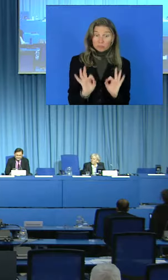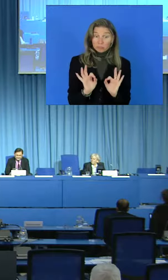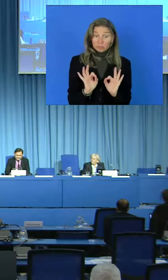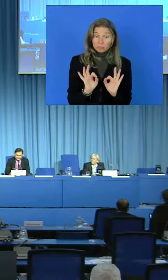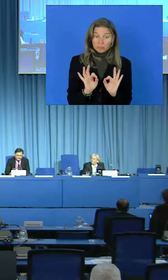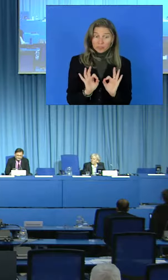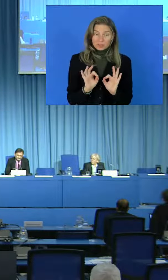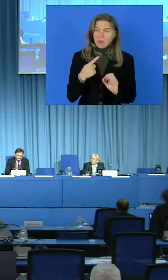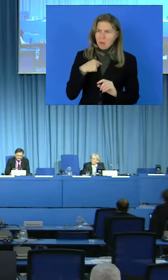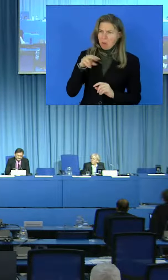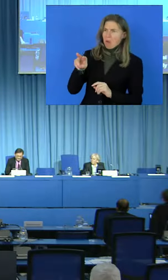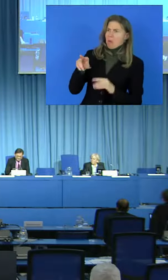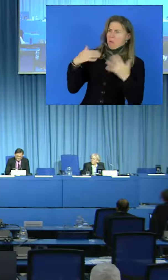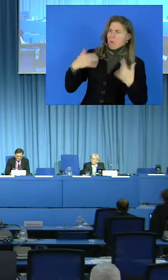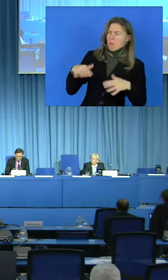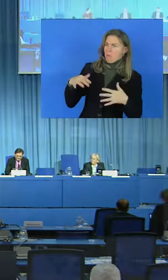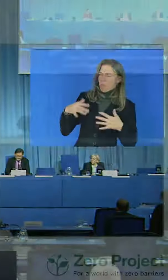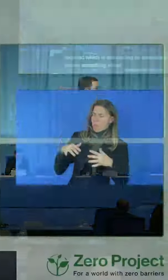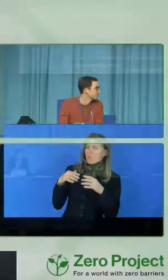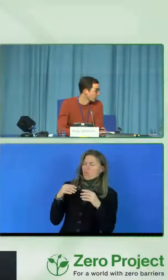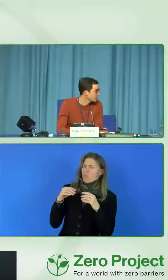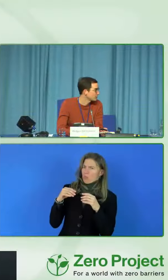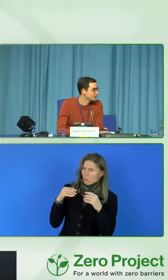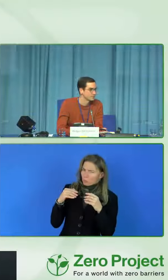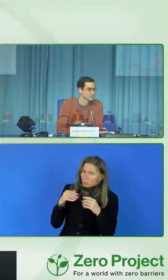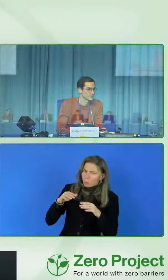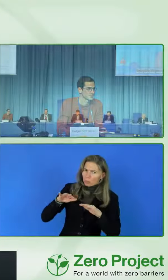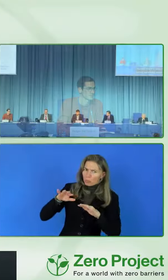Ethan how that could work.